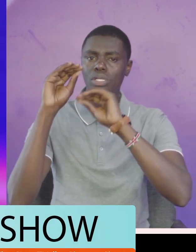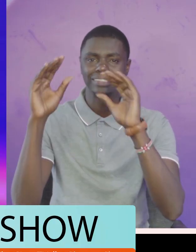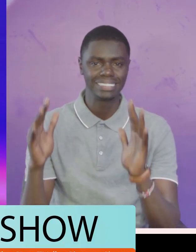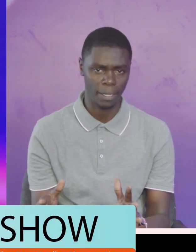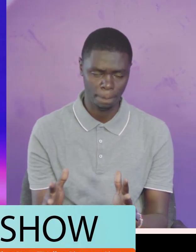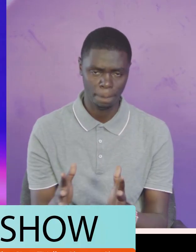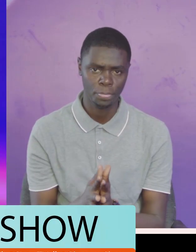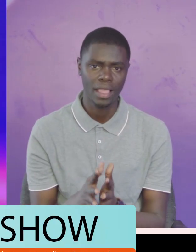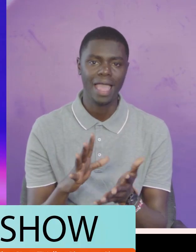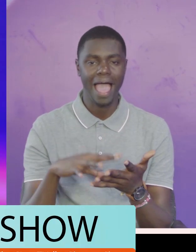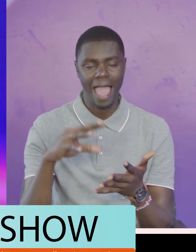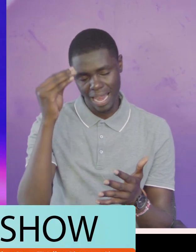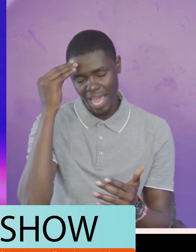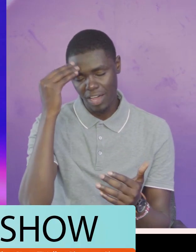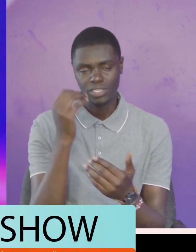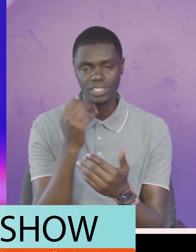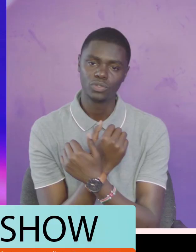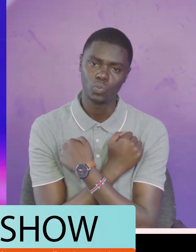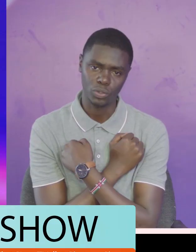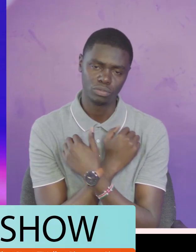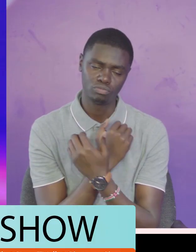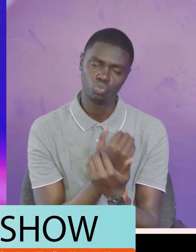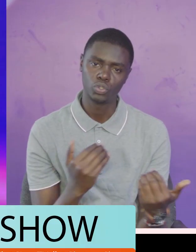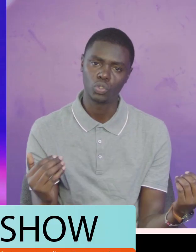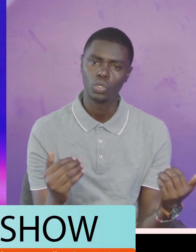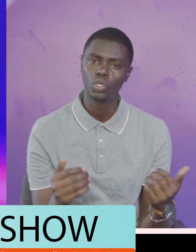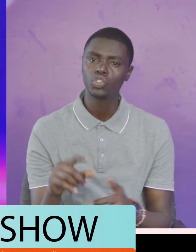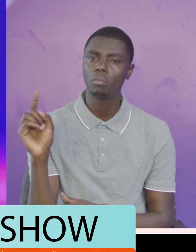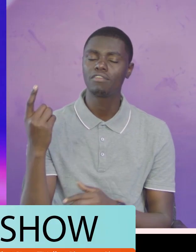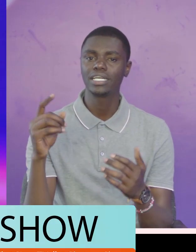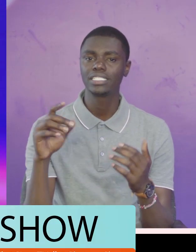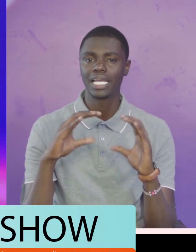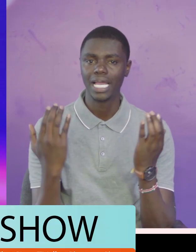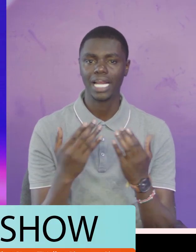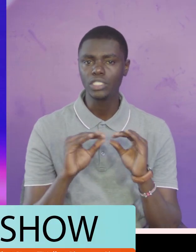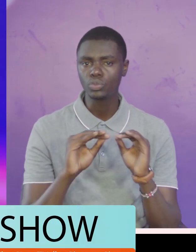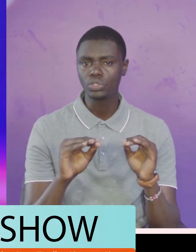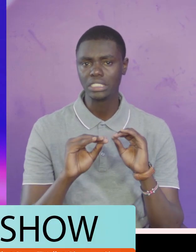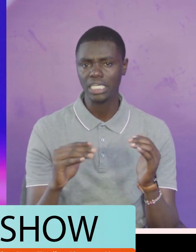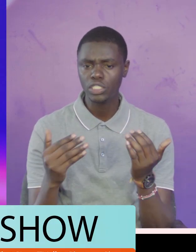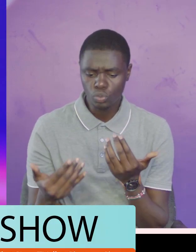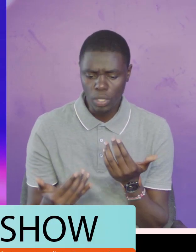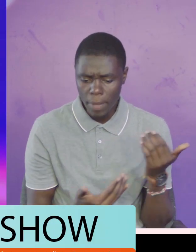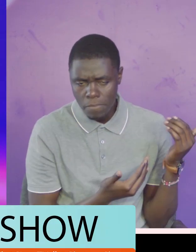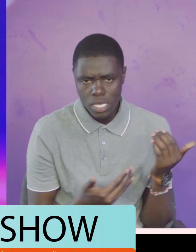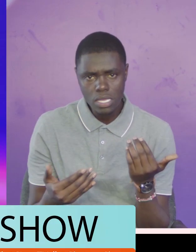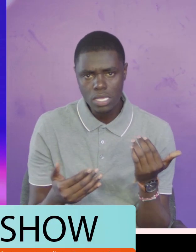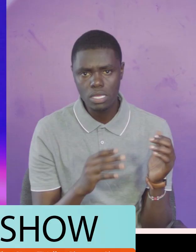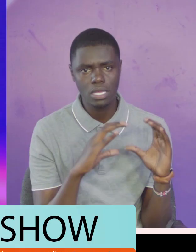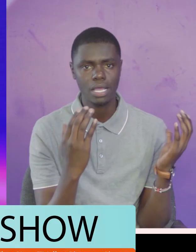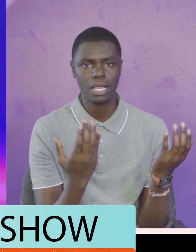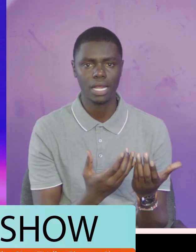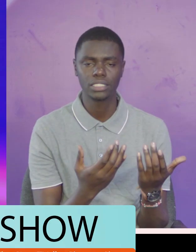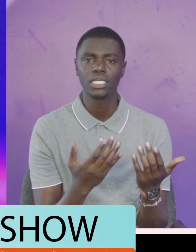pastor. So I loved being with kids. My first Sunday school class to teach was actually the little kids class, the baby